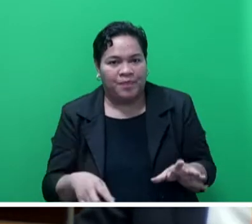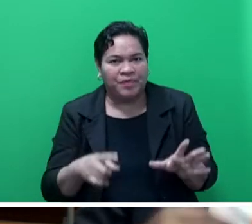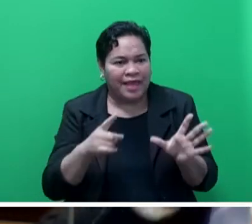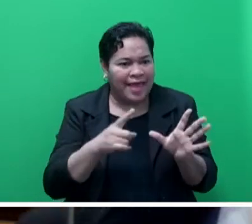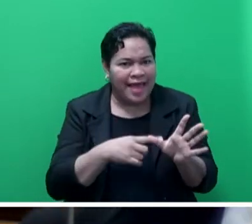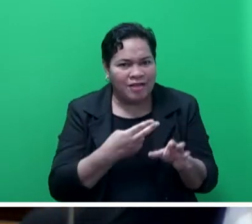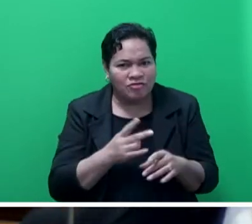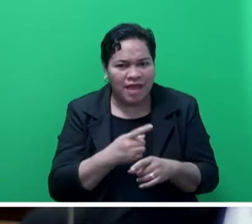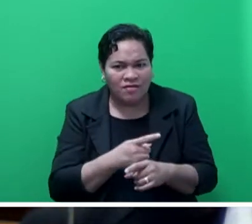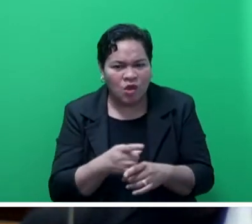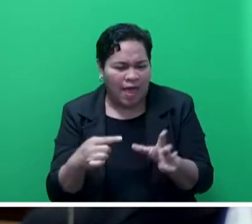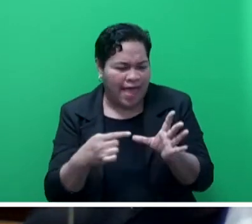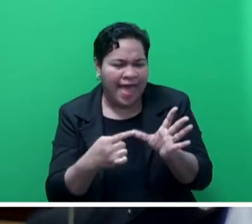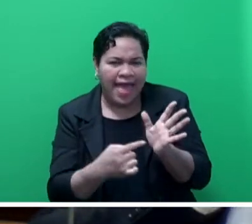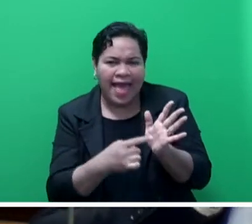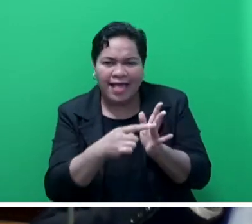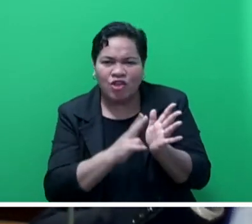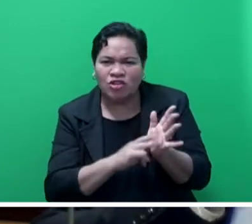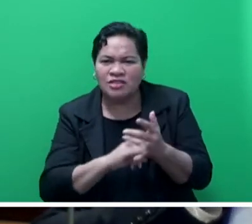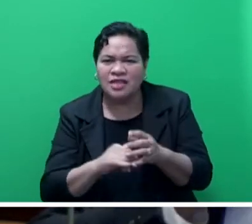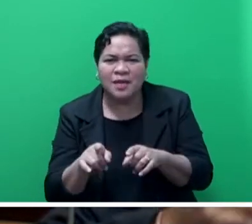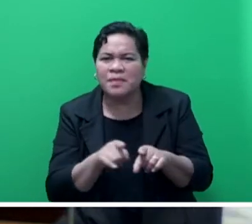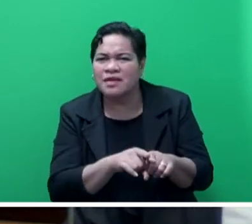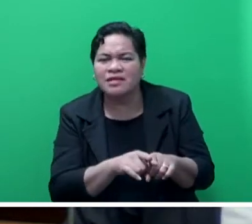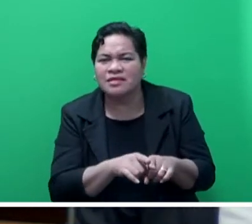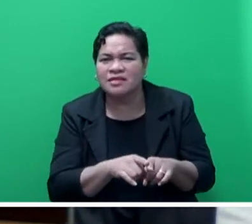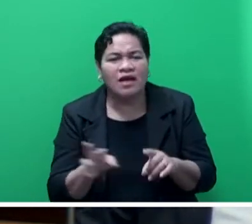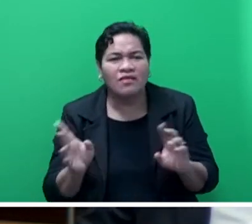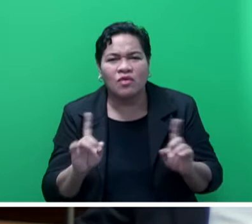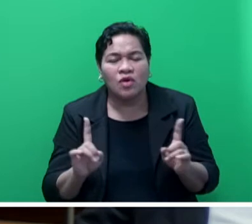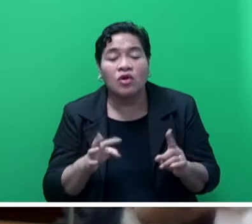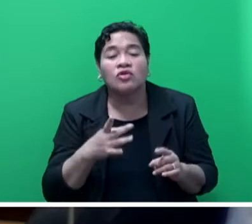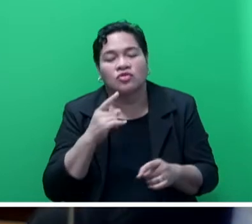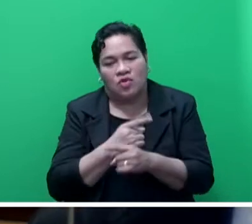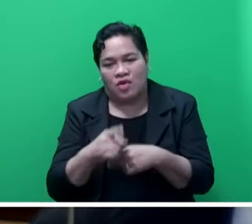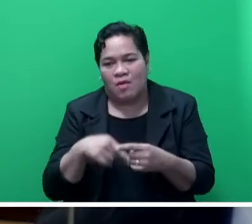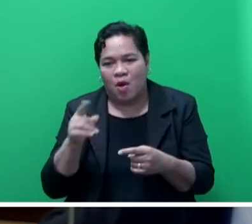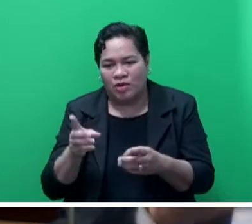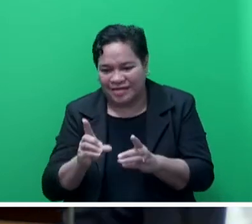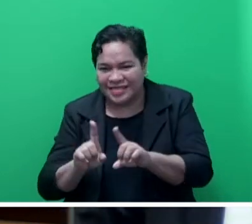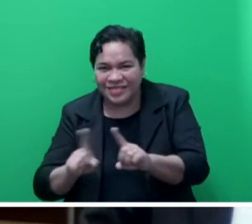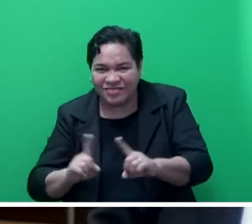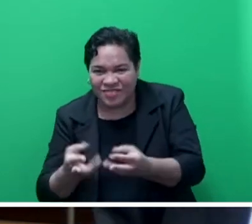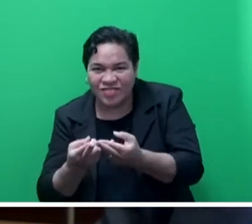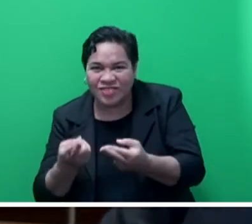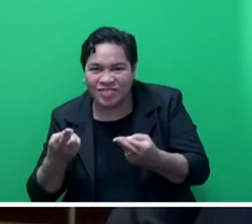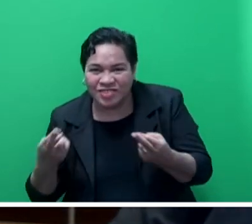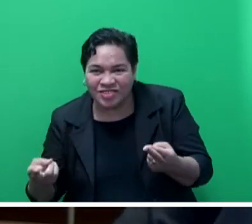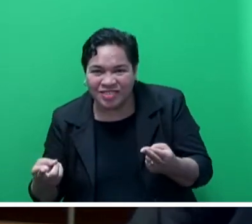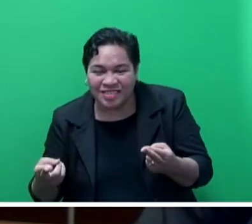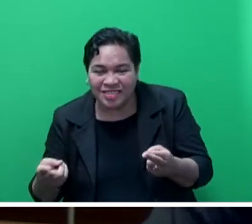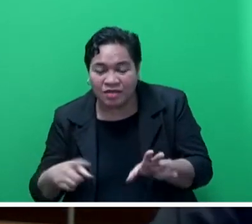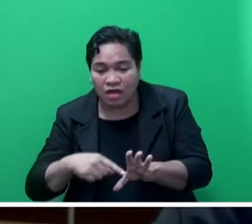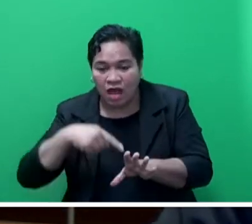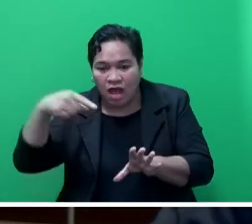or ATONs, are commonly known, is actually used to refer to devices that come outside the